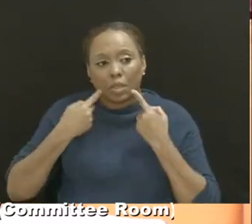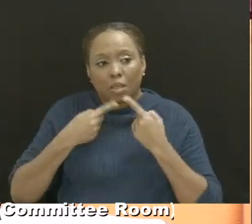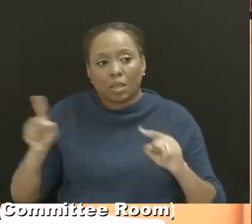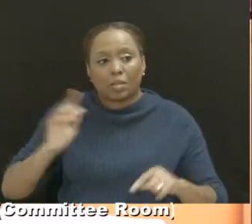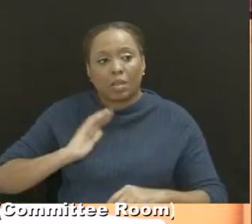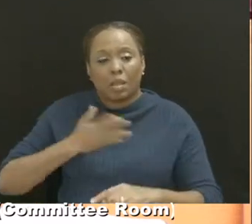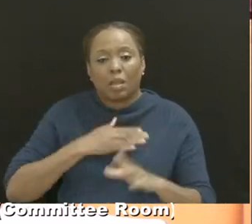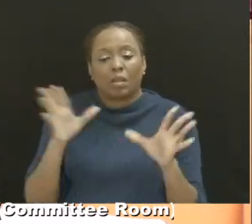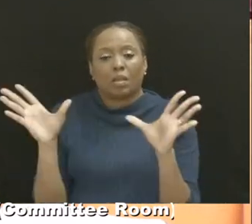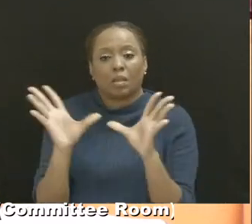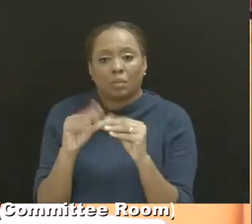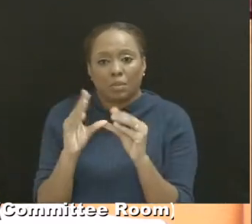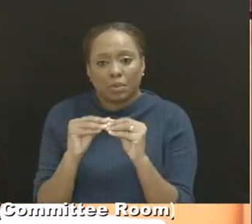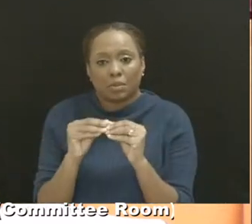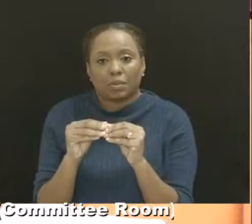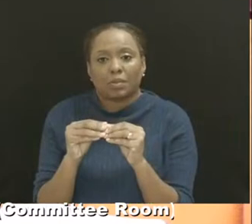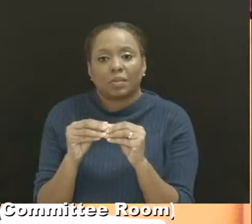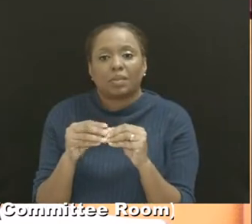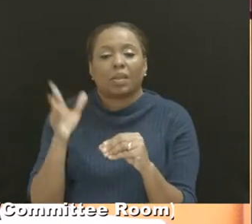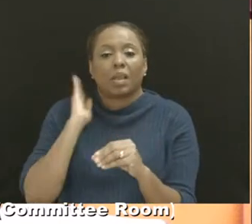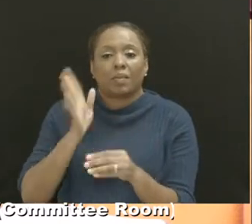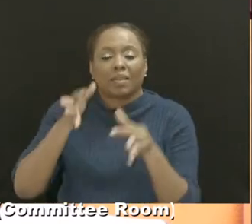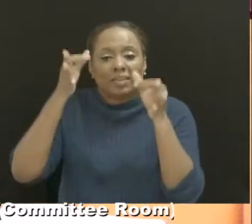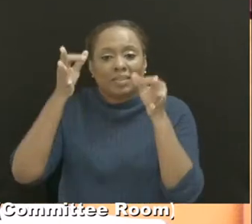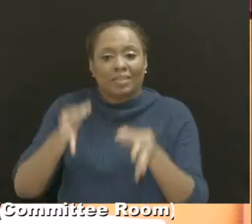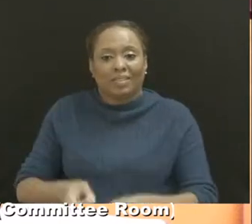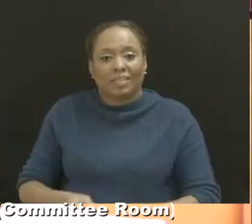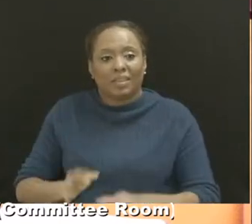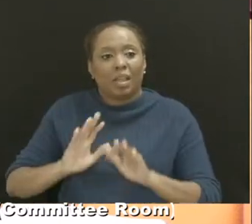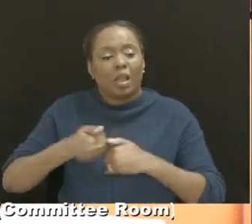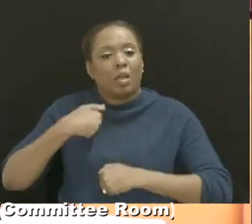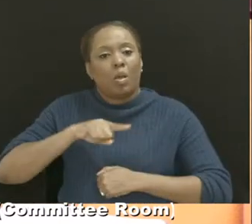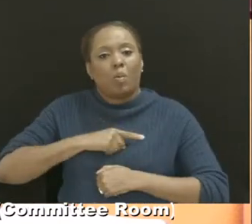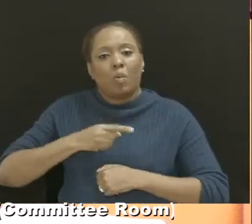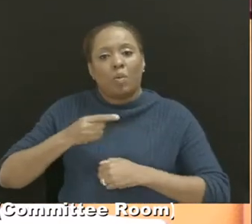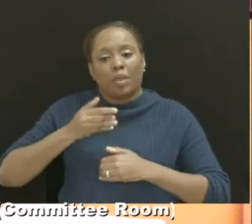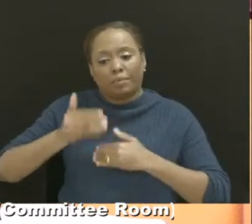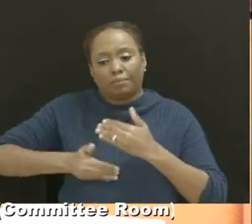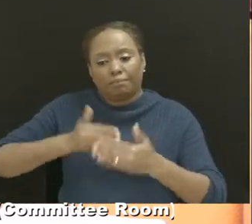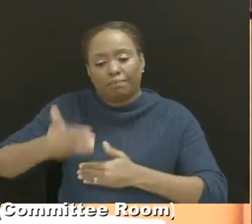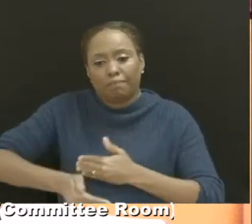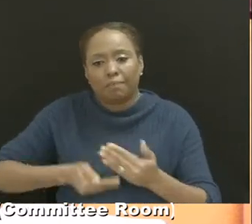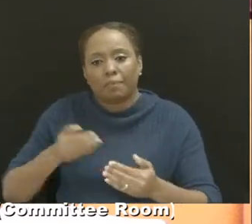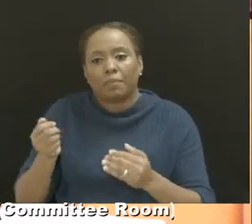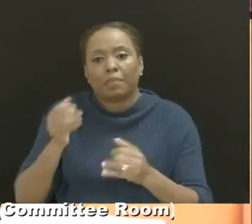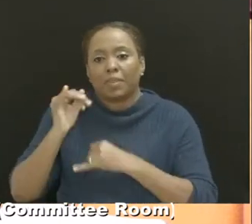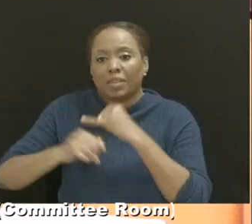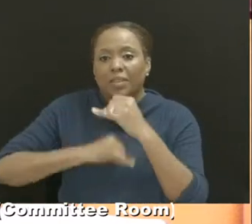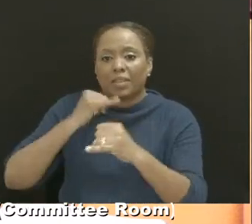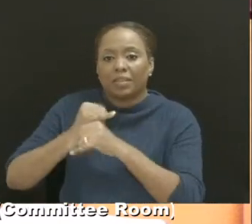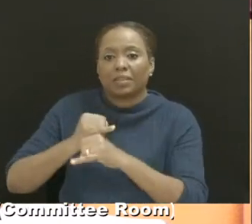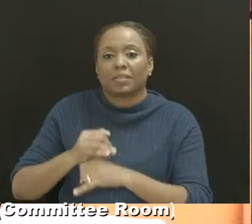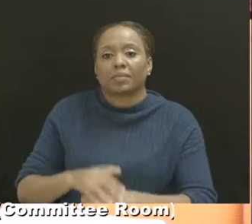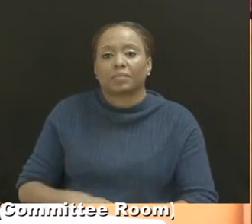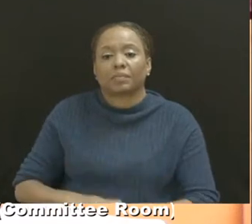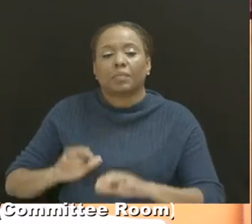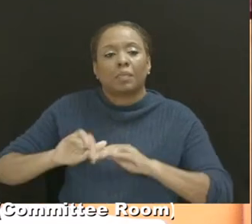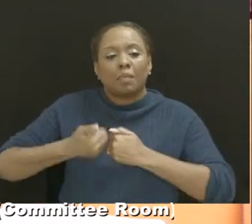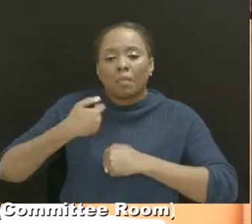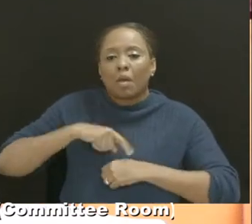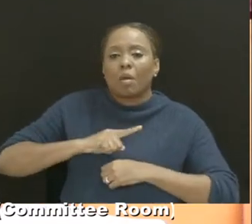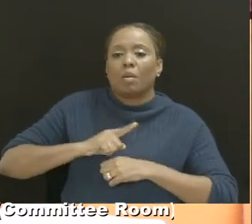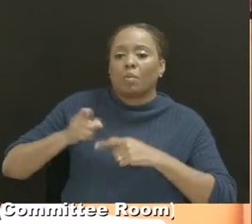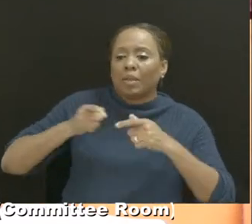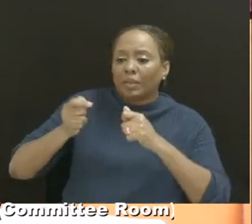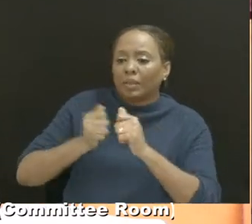that this declaration will pretty much determine the way of life in our international sphere, the way how we treat the